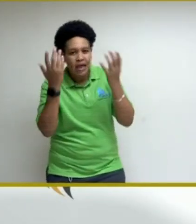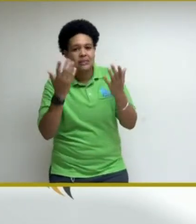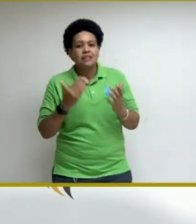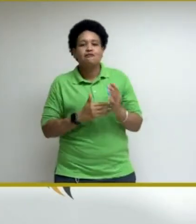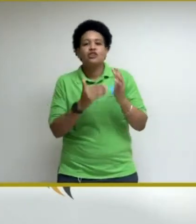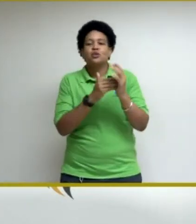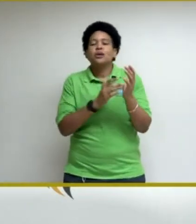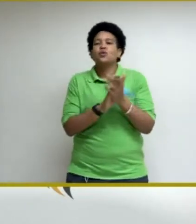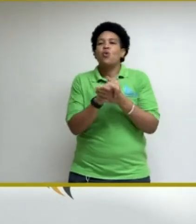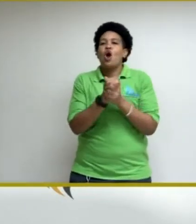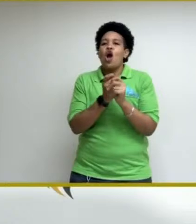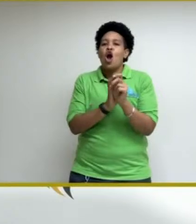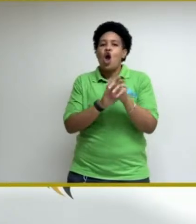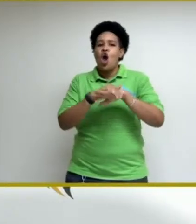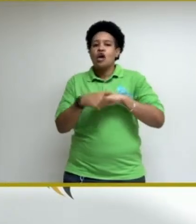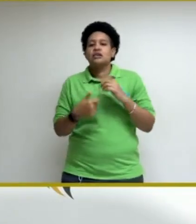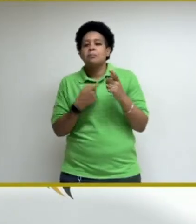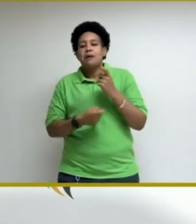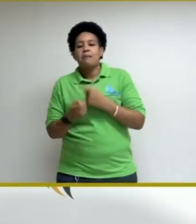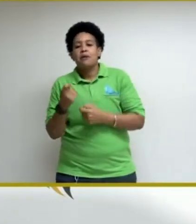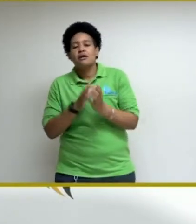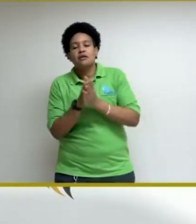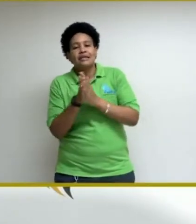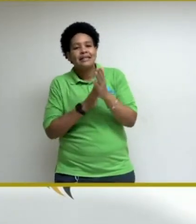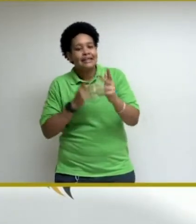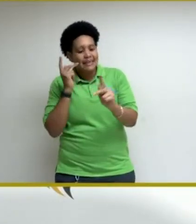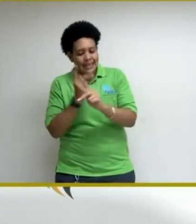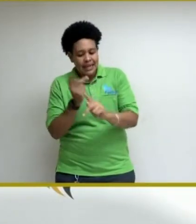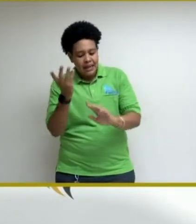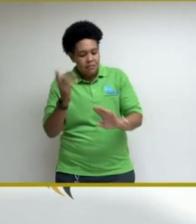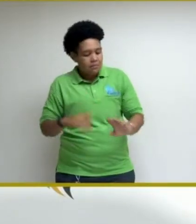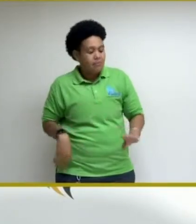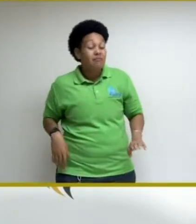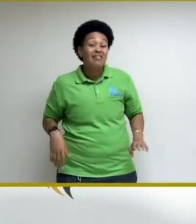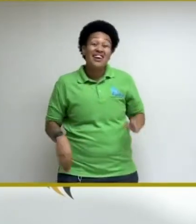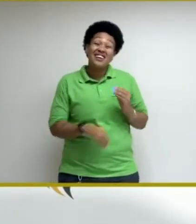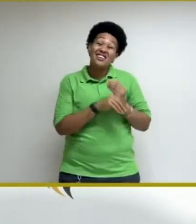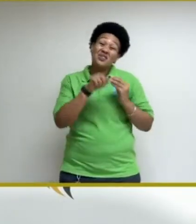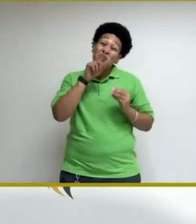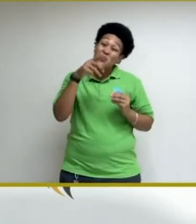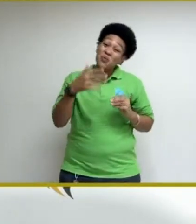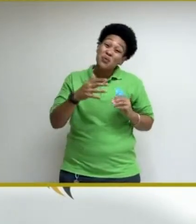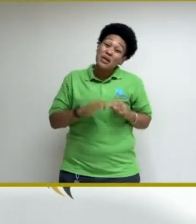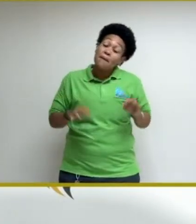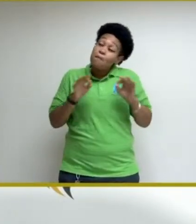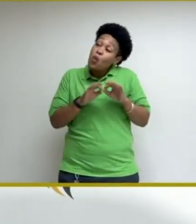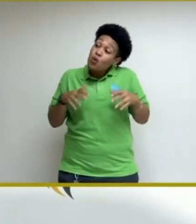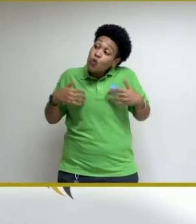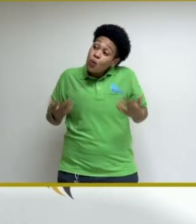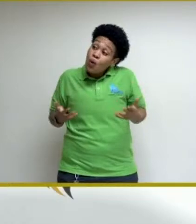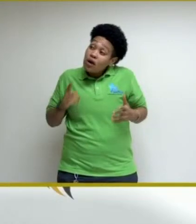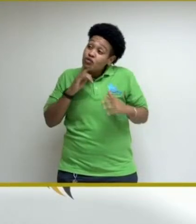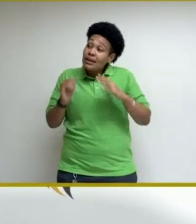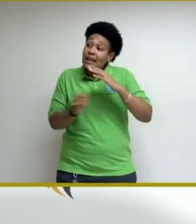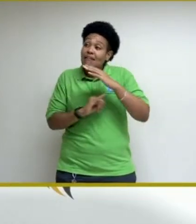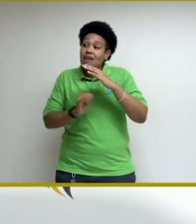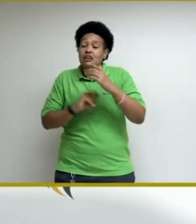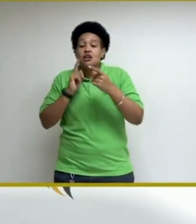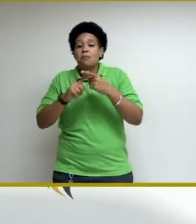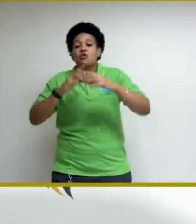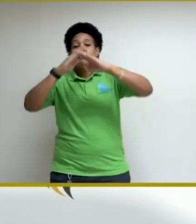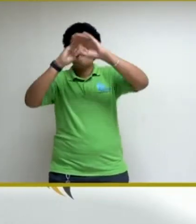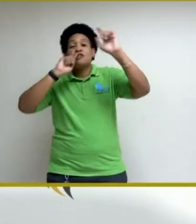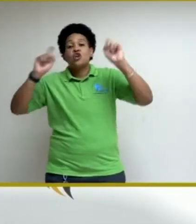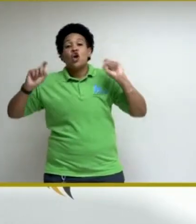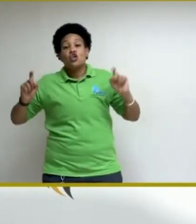frequent hand washing and hand sanitizing. And so it's important that infection and prevention